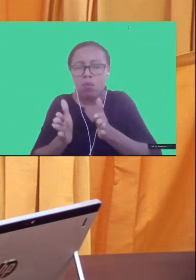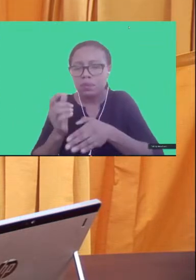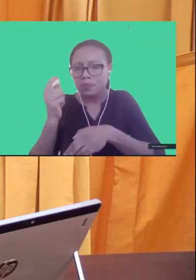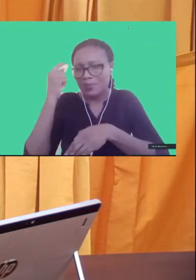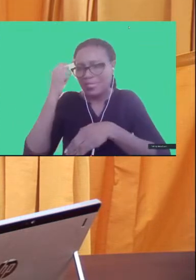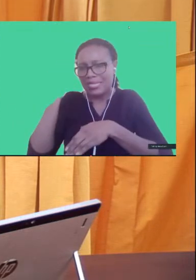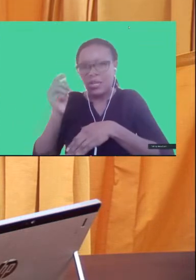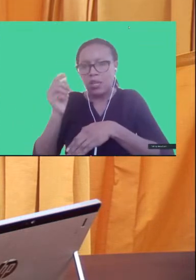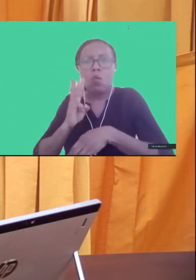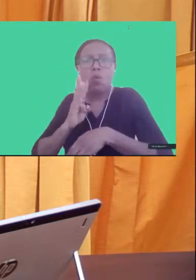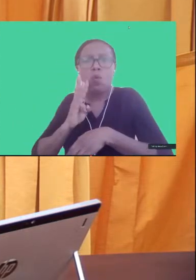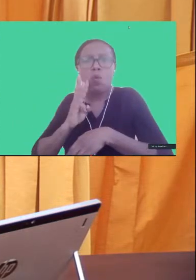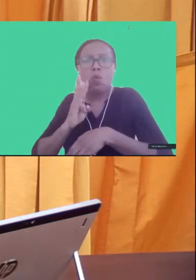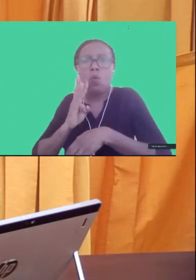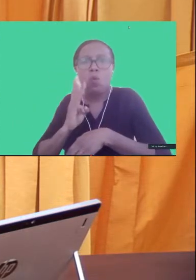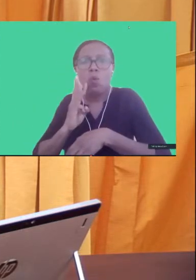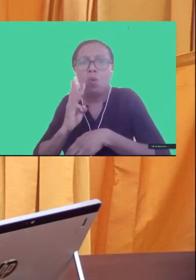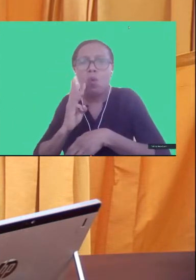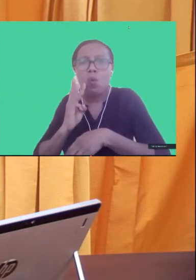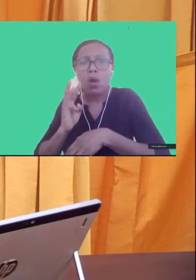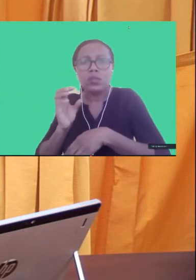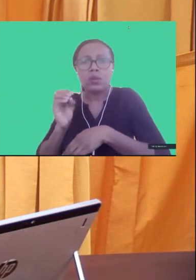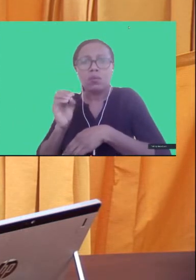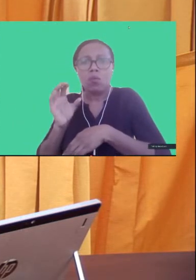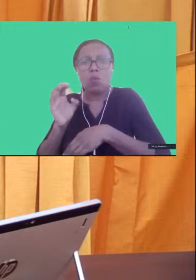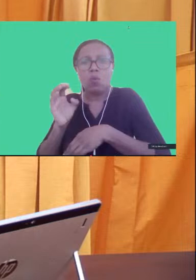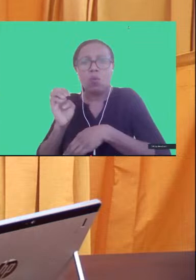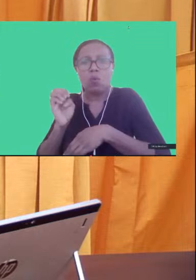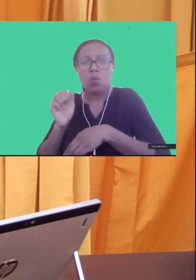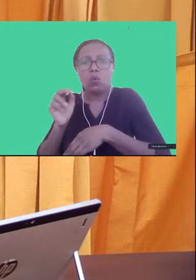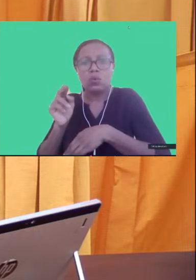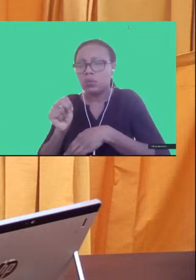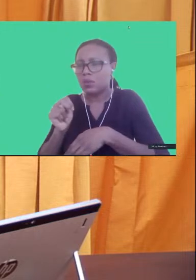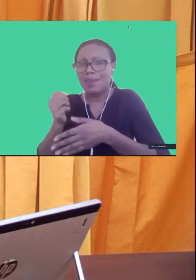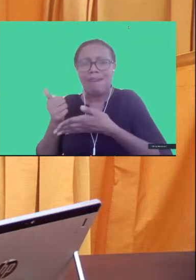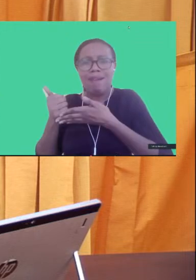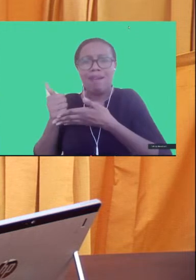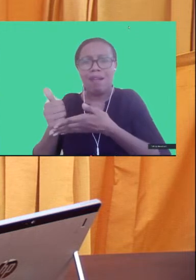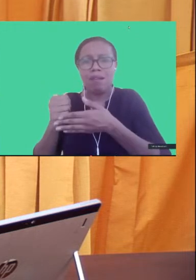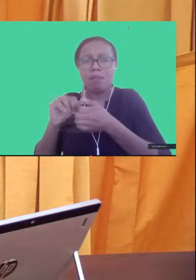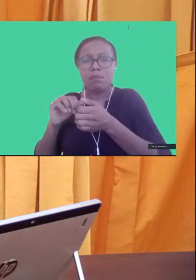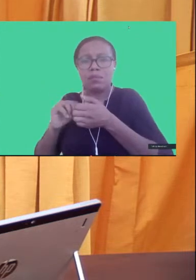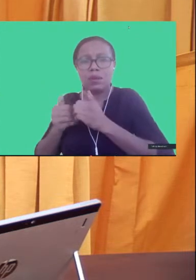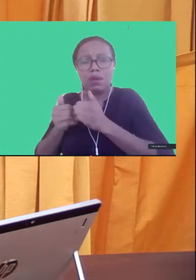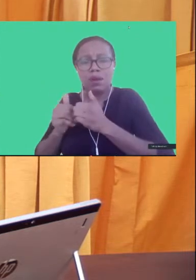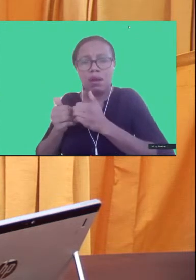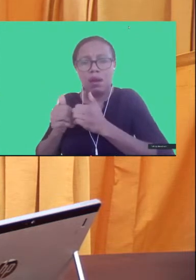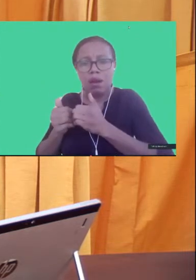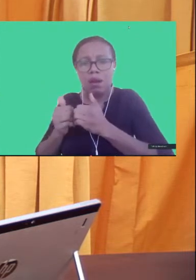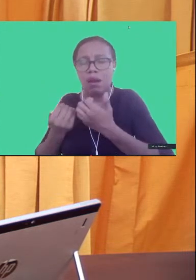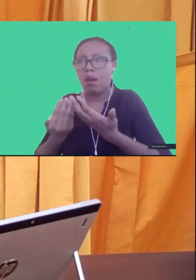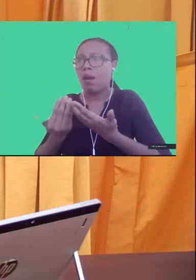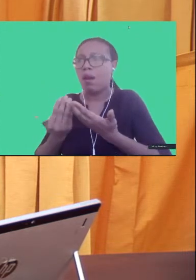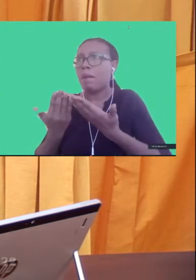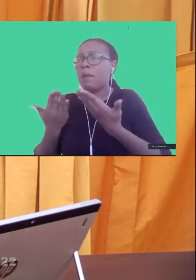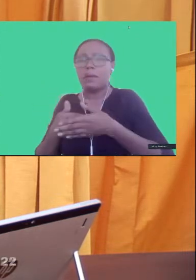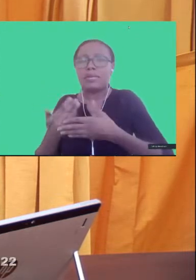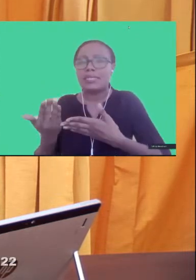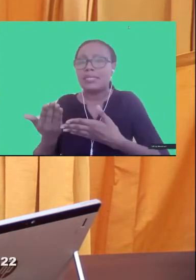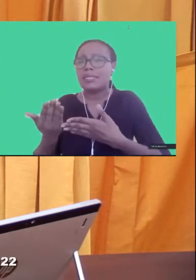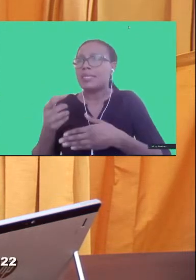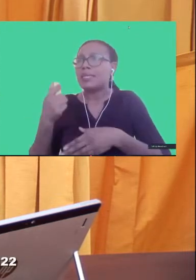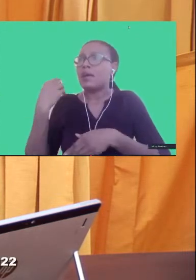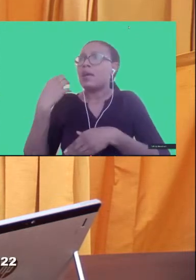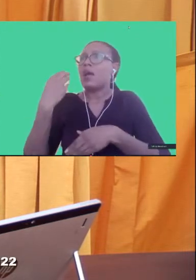of work, we looked at whether we can site offshore wind turbines there, whether it could be fixed or floating, and